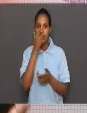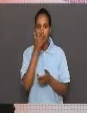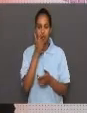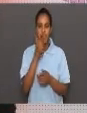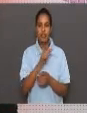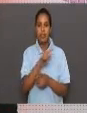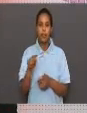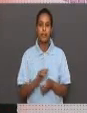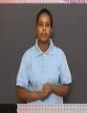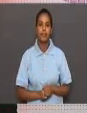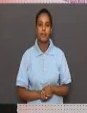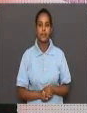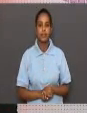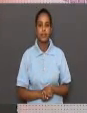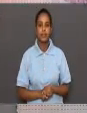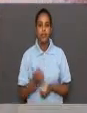that experience them.